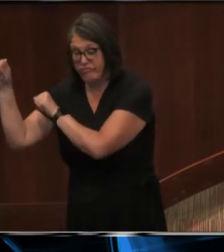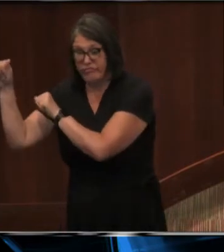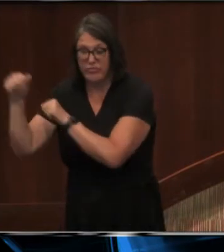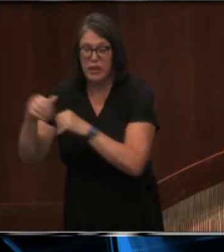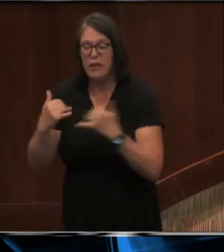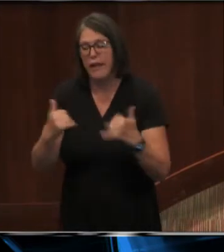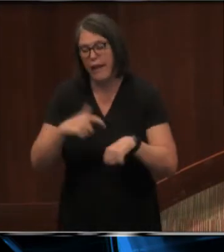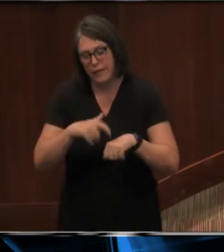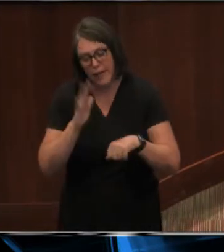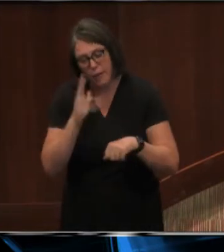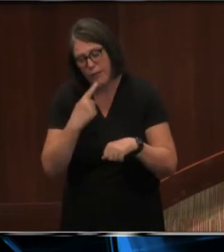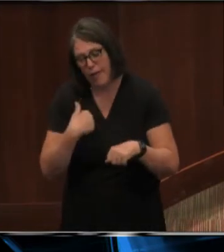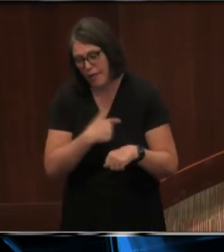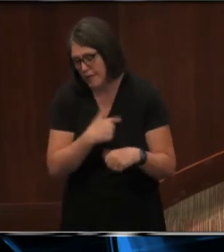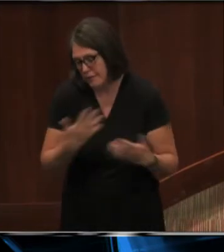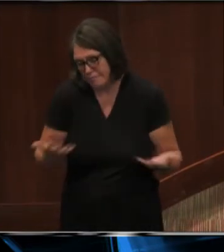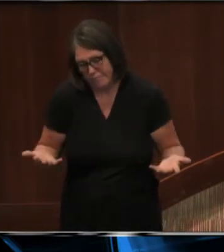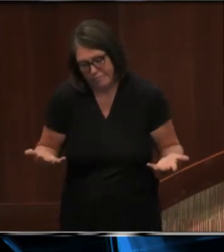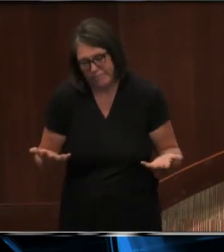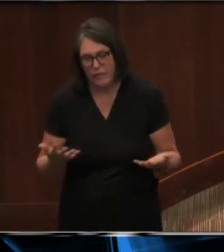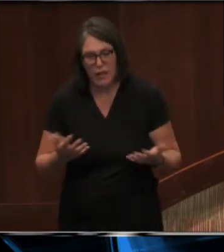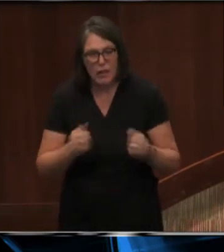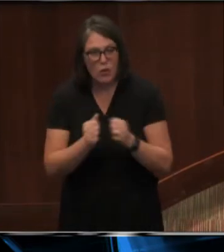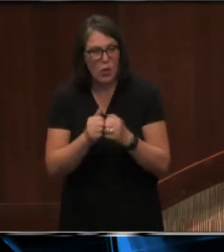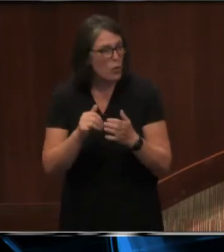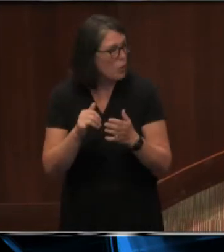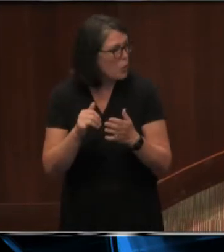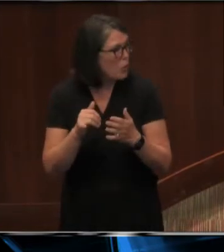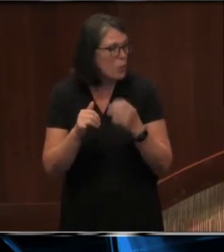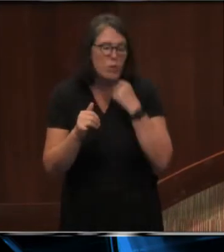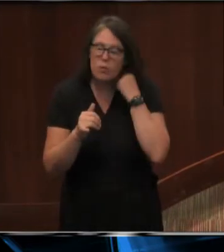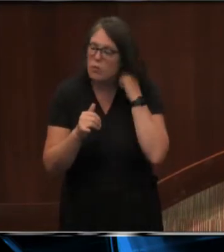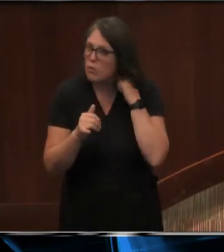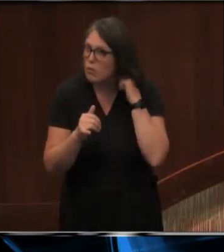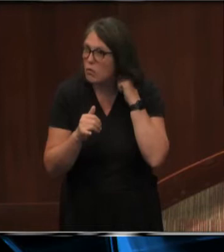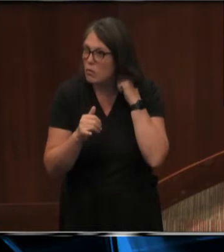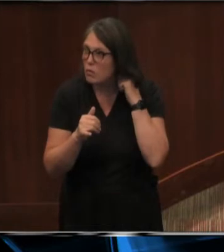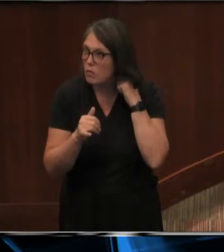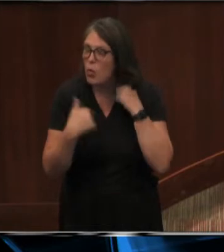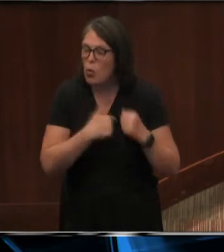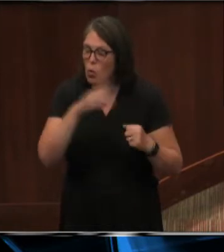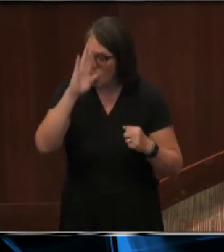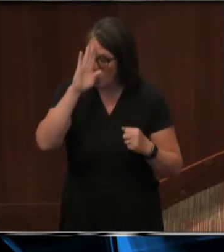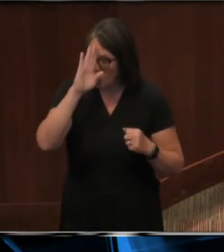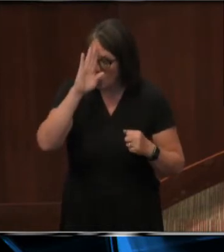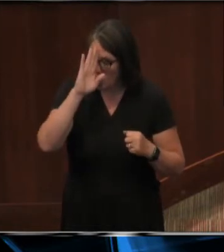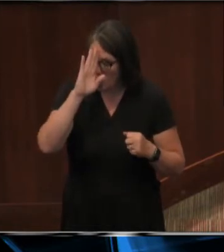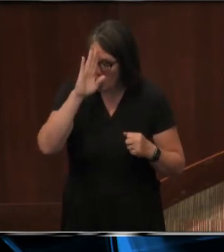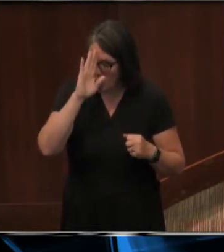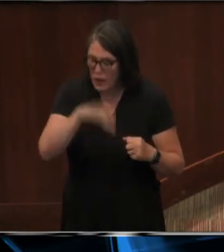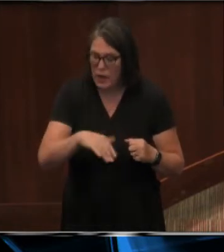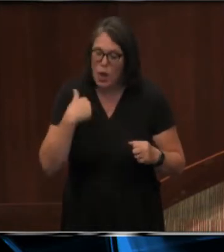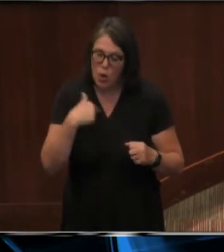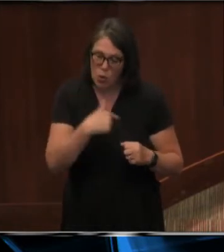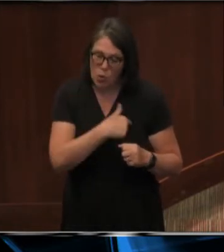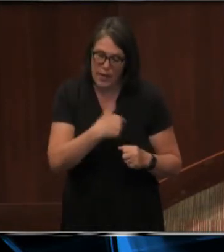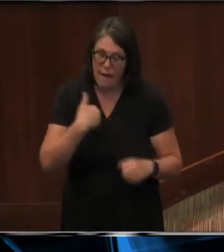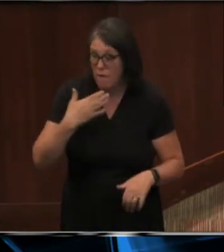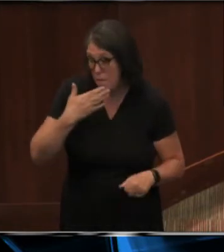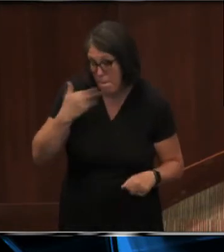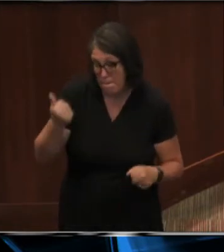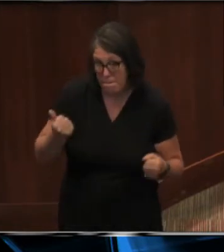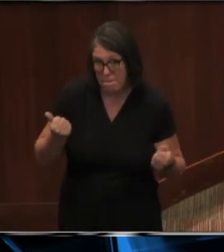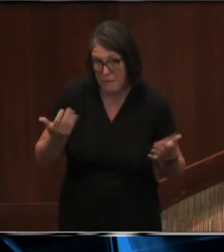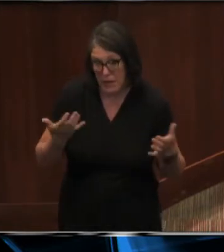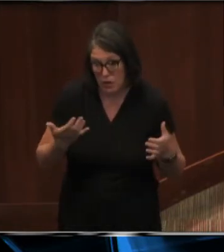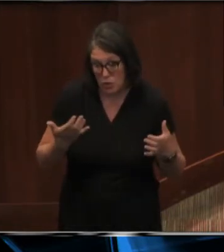only time will tell us about that, and so with that, we know that we have a better chance